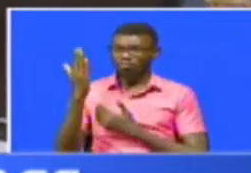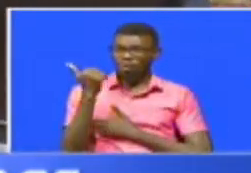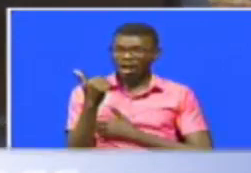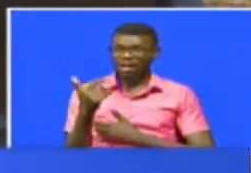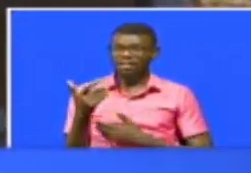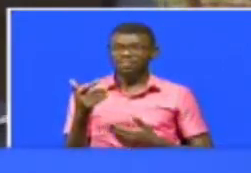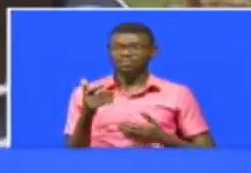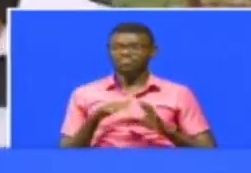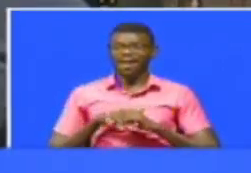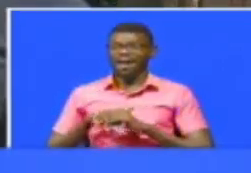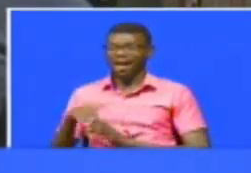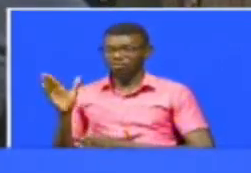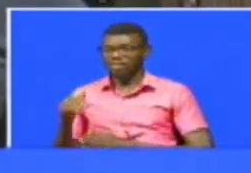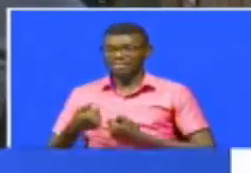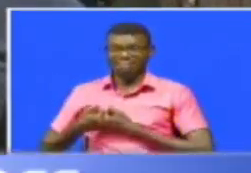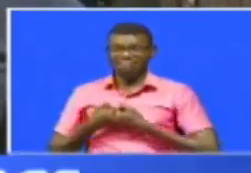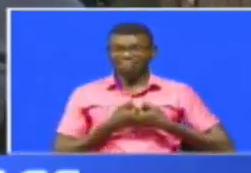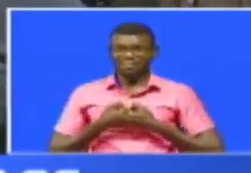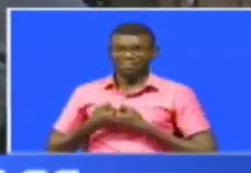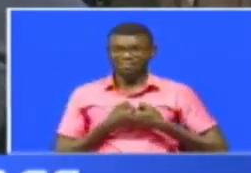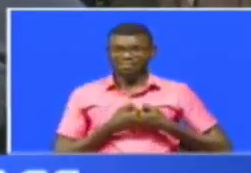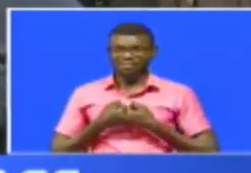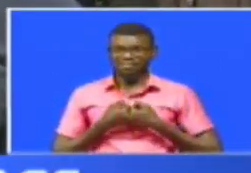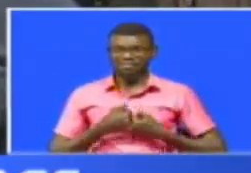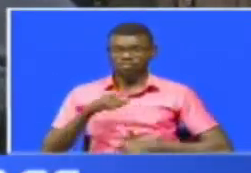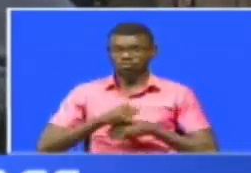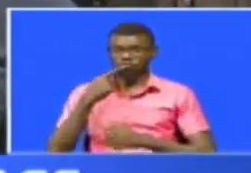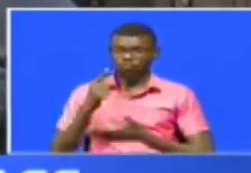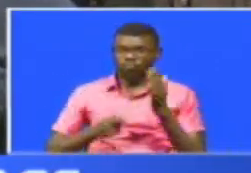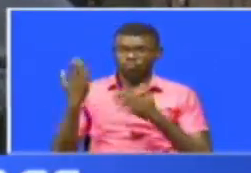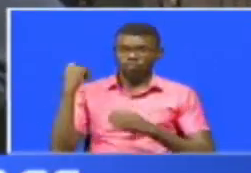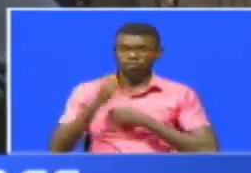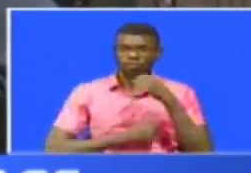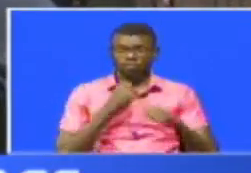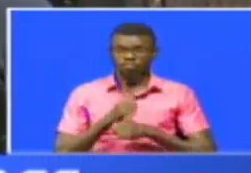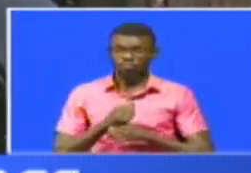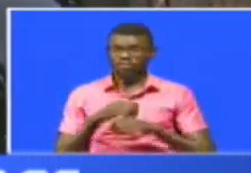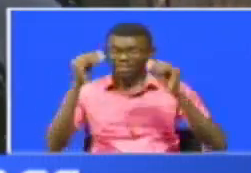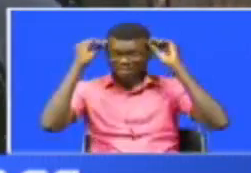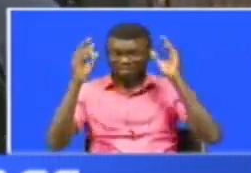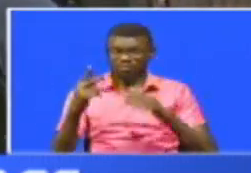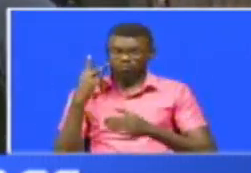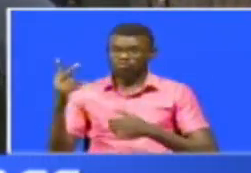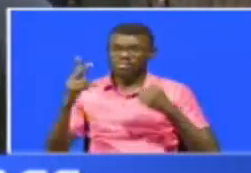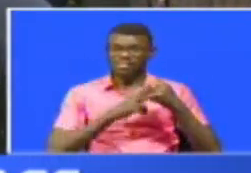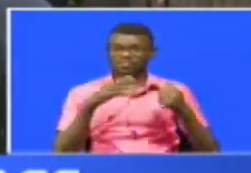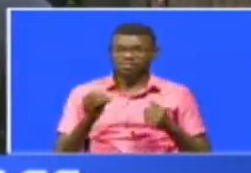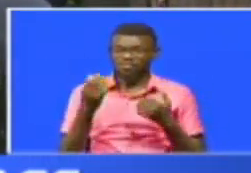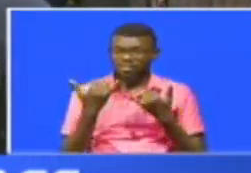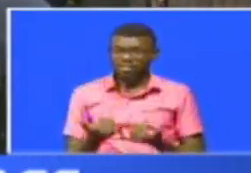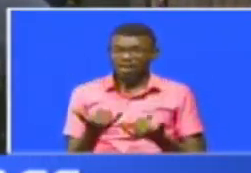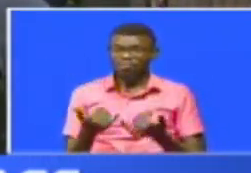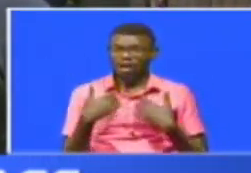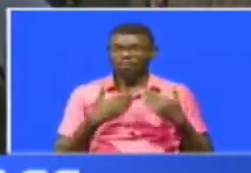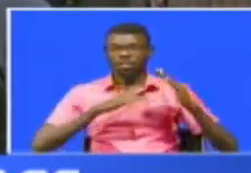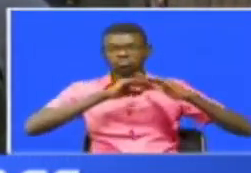outside is a very big challenge. The school management here say that last year they had a student population of about 270, and now they're talking about